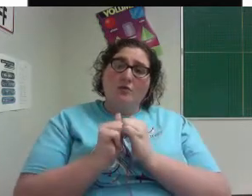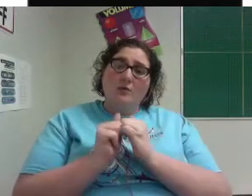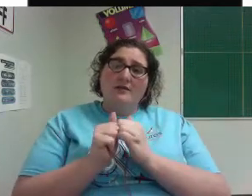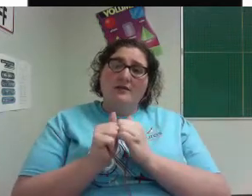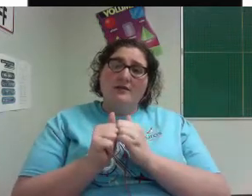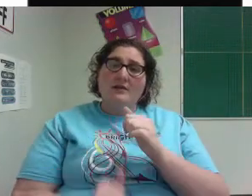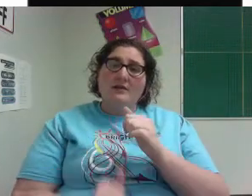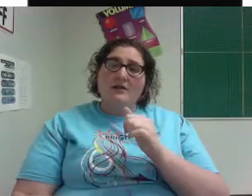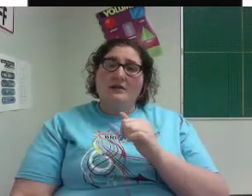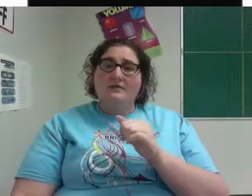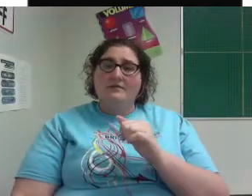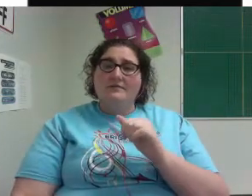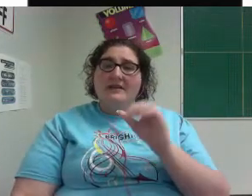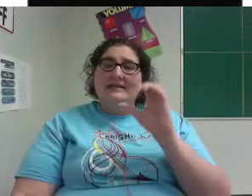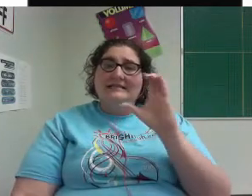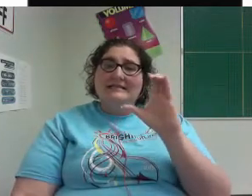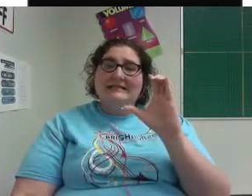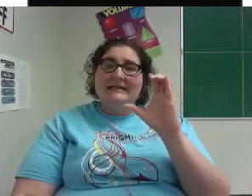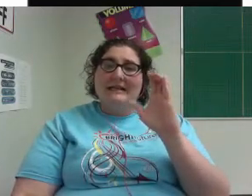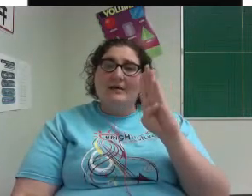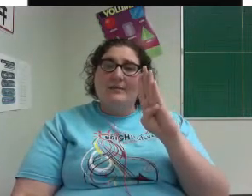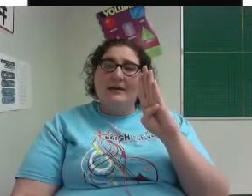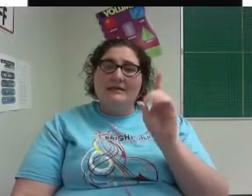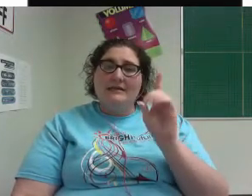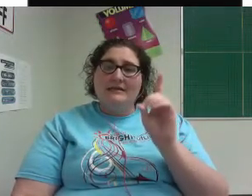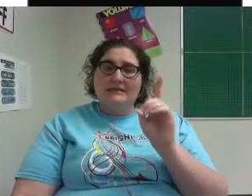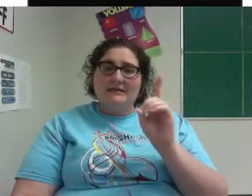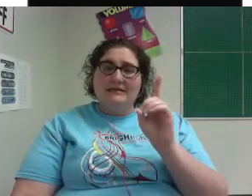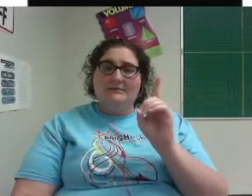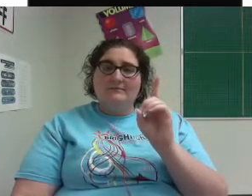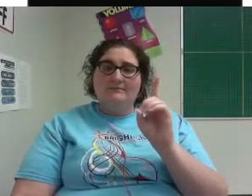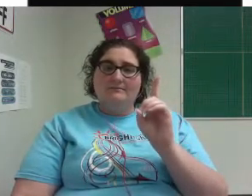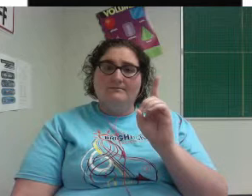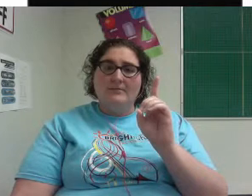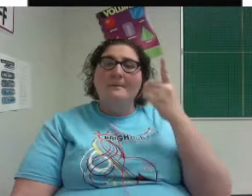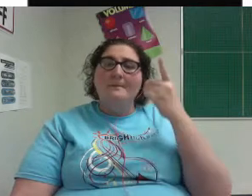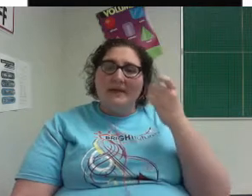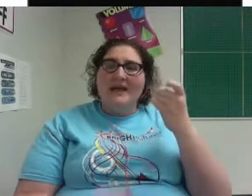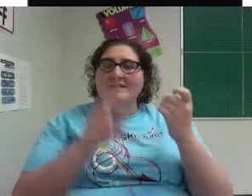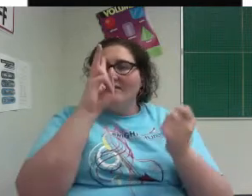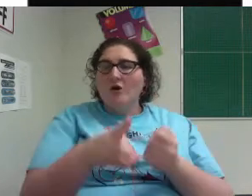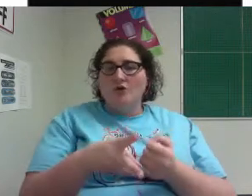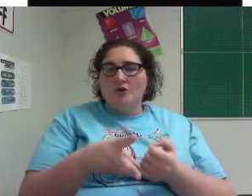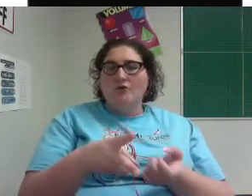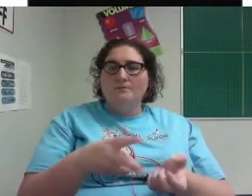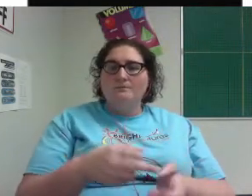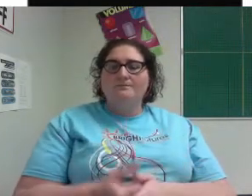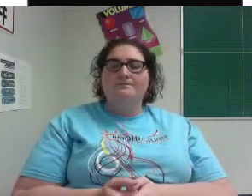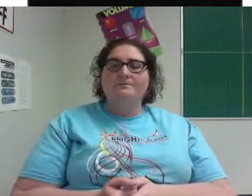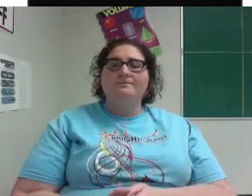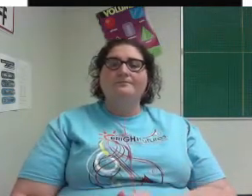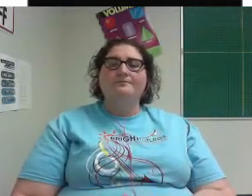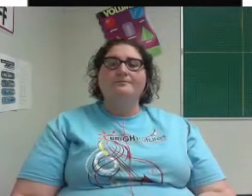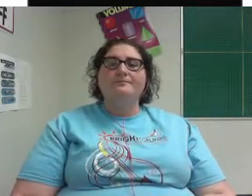is congruent to angle CBD because of vertical angles.